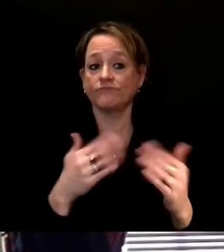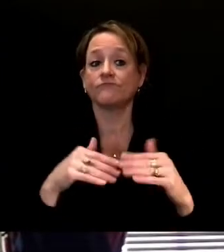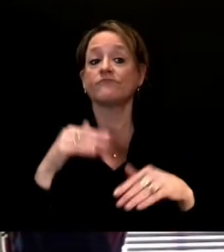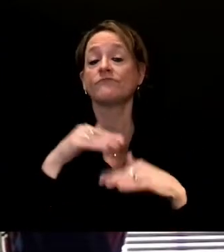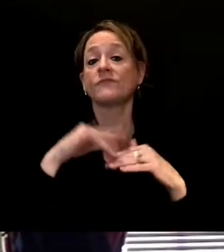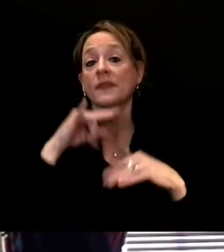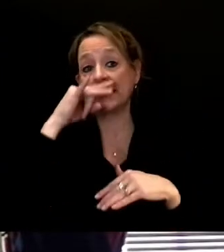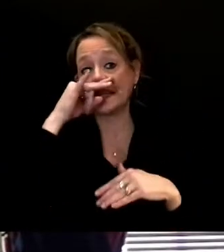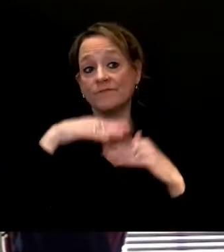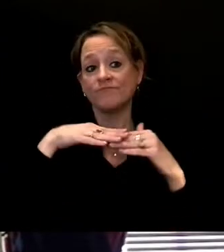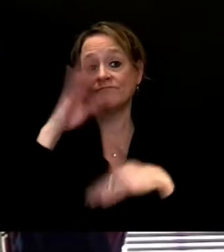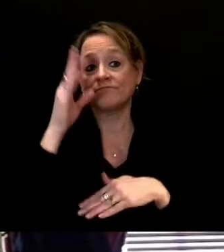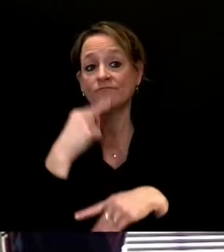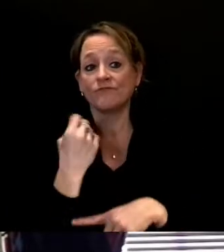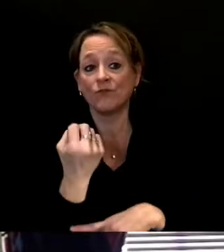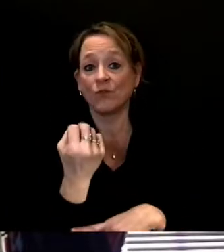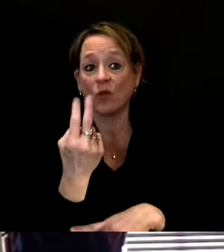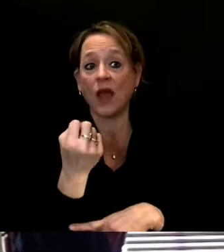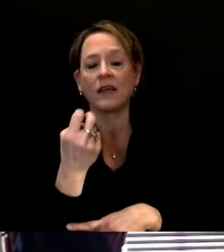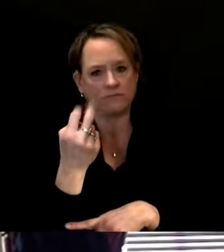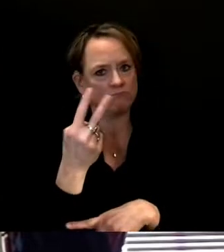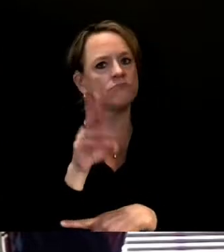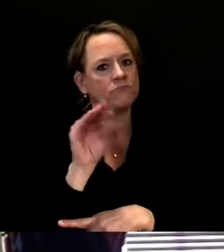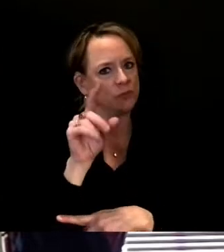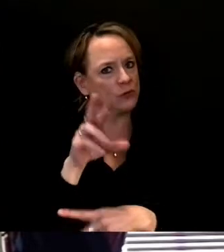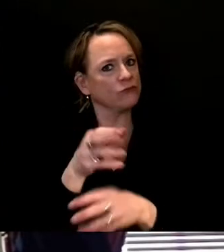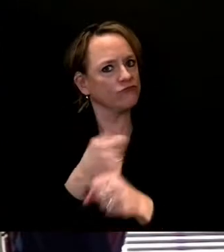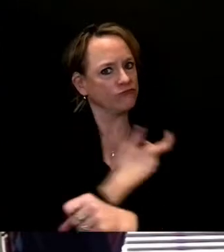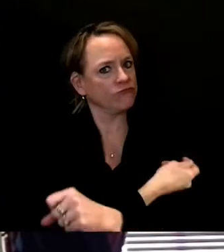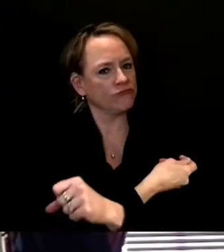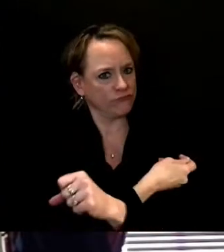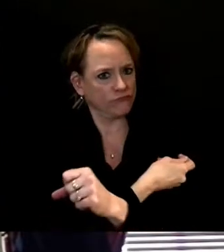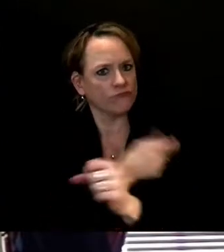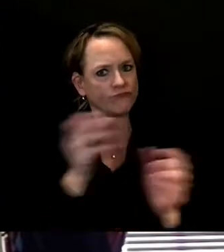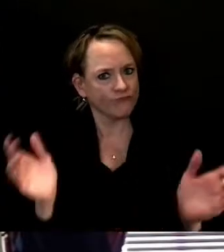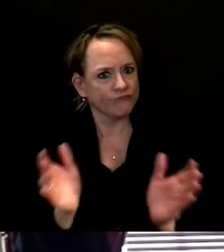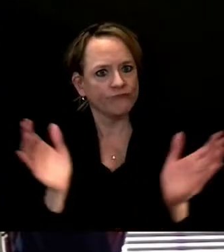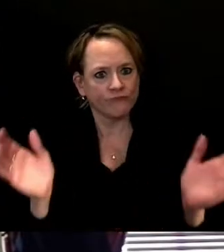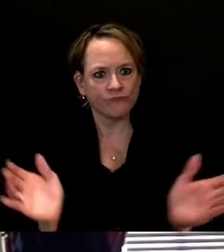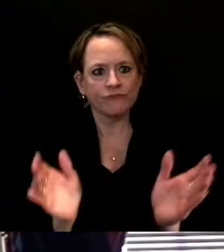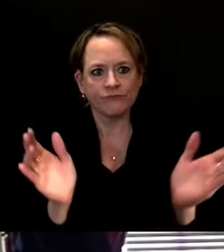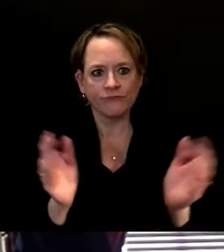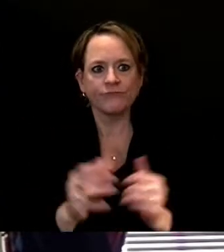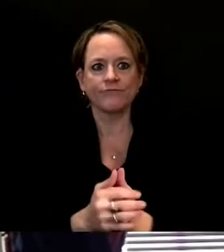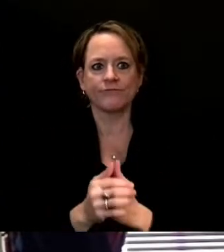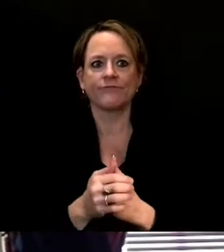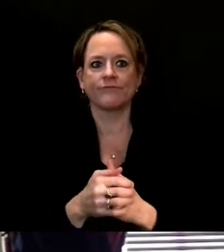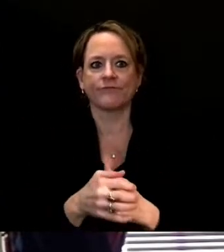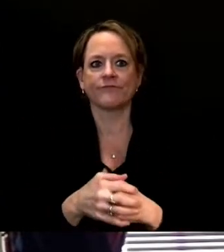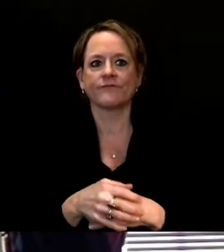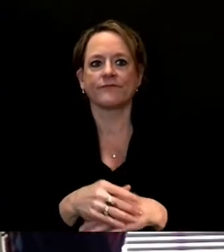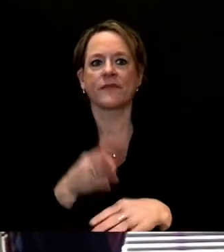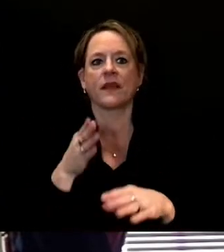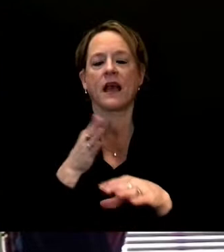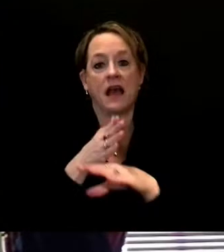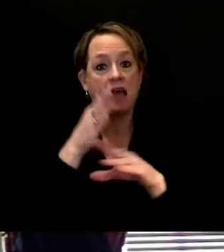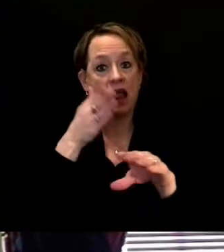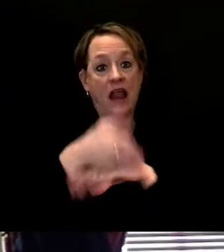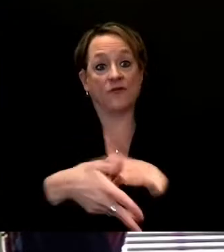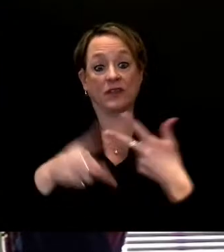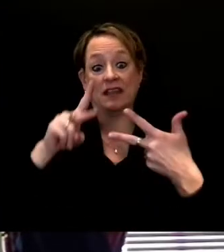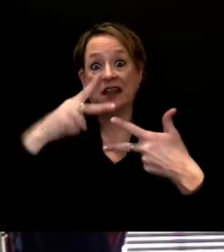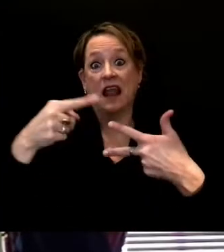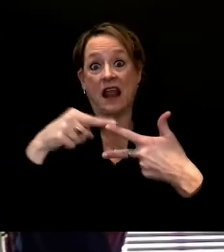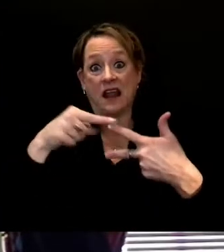the benefits of the vaccine, as well as meet kids and parents where they are and in their own neighborhoods. Bottom